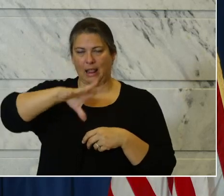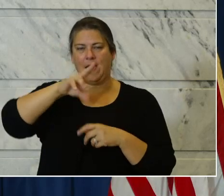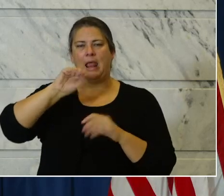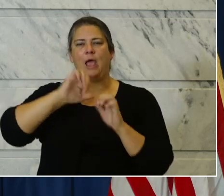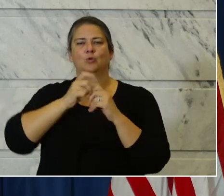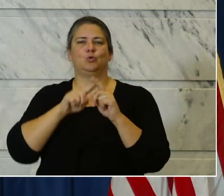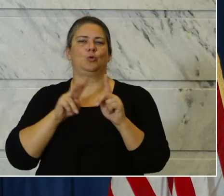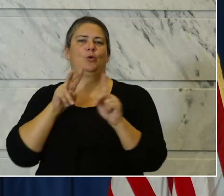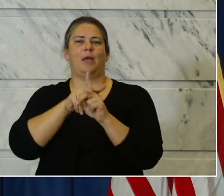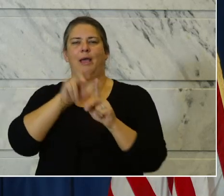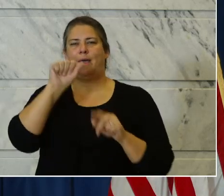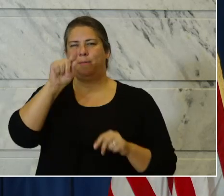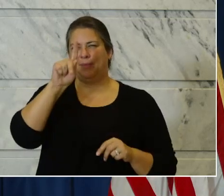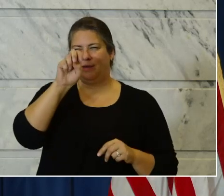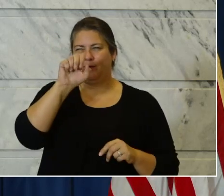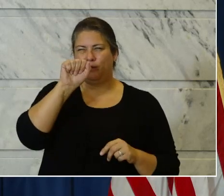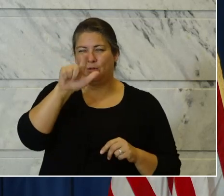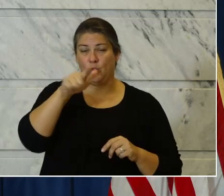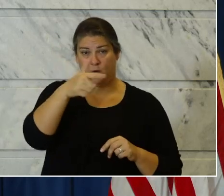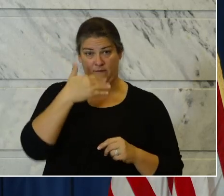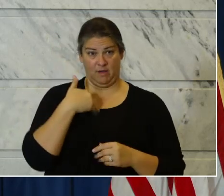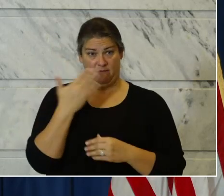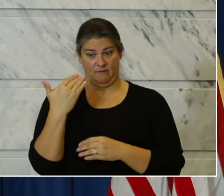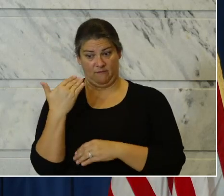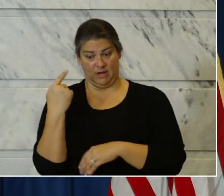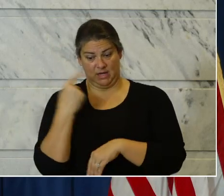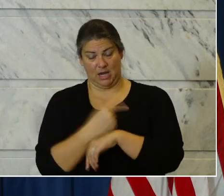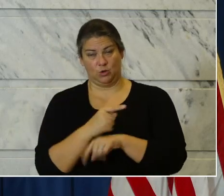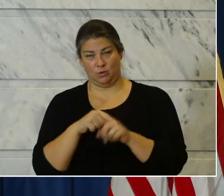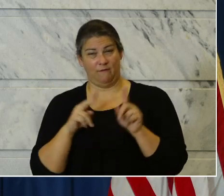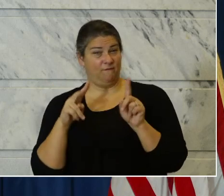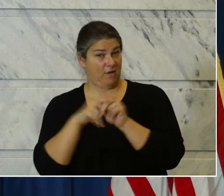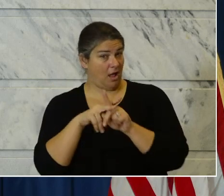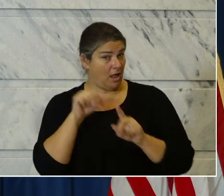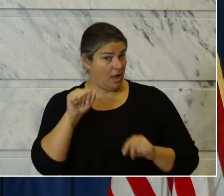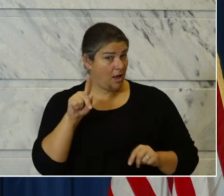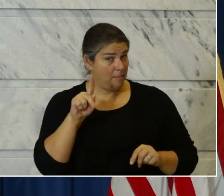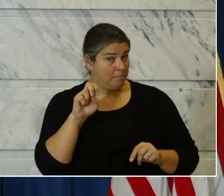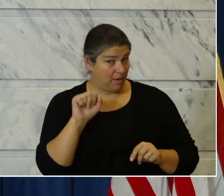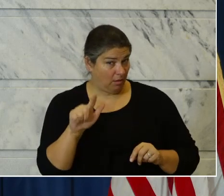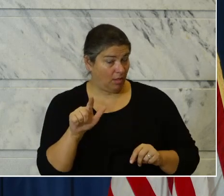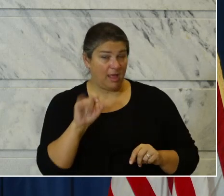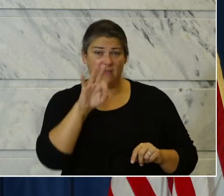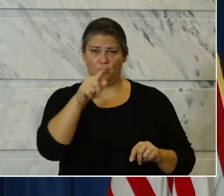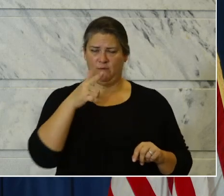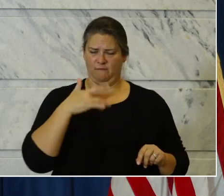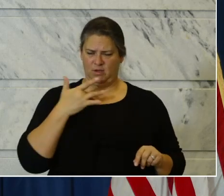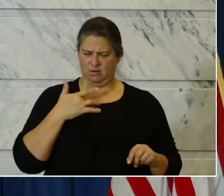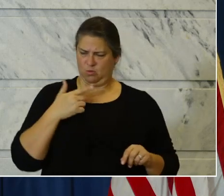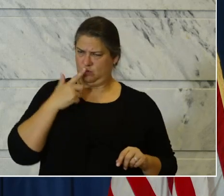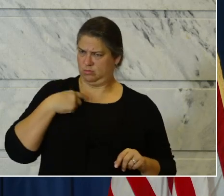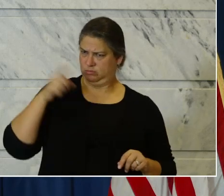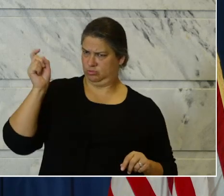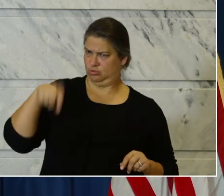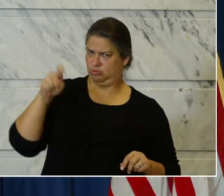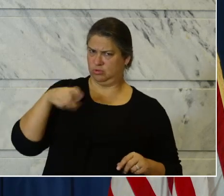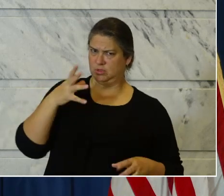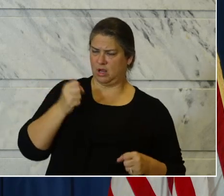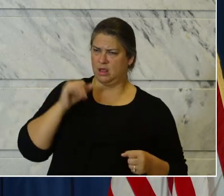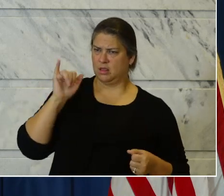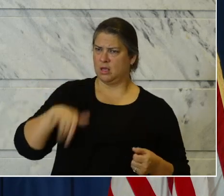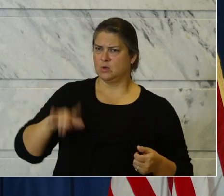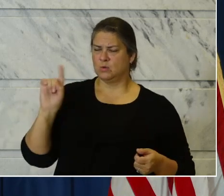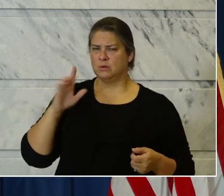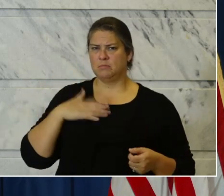that letter, you have 15 days to file your appeal. So if you believe you should have gotten an LWA payment and you